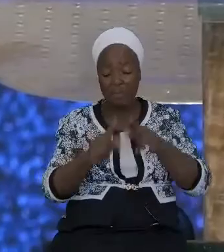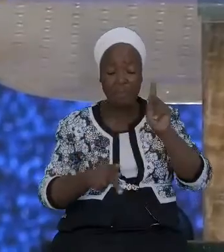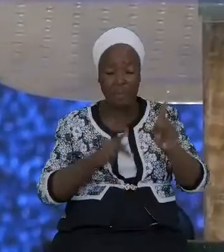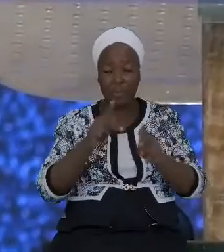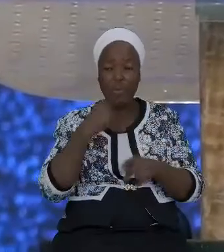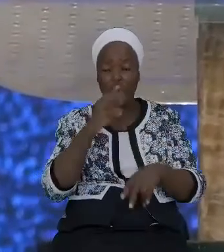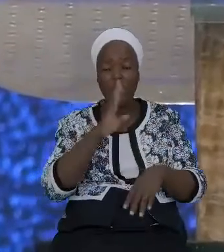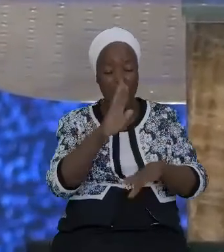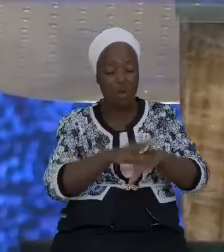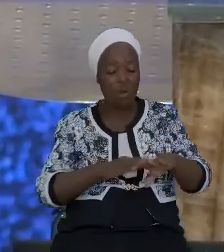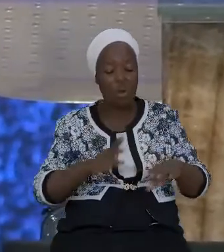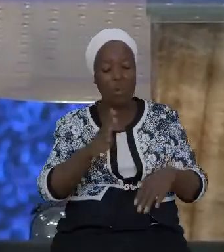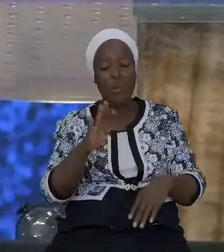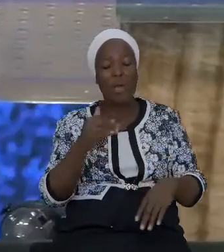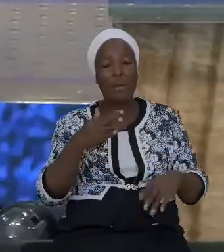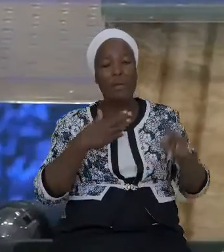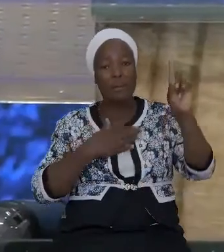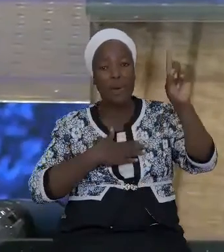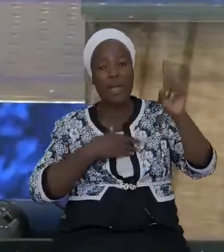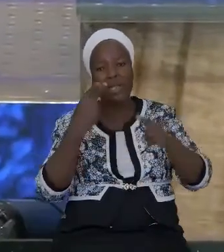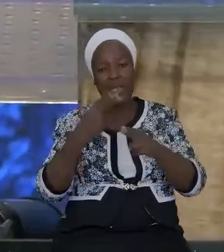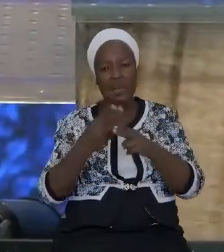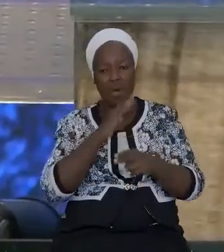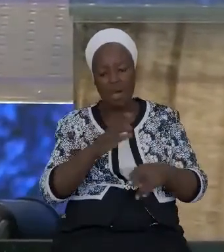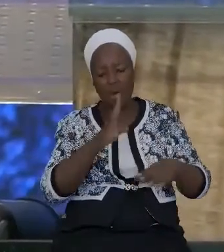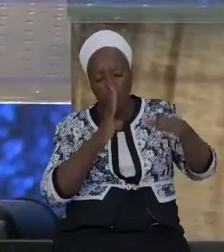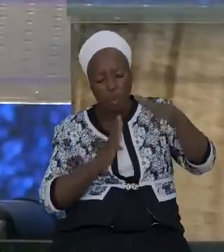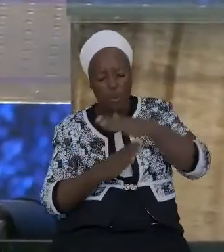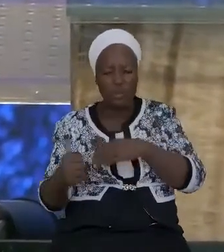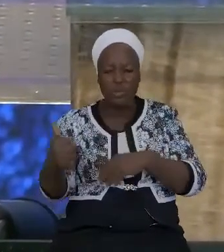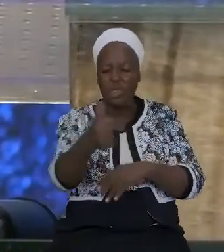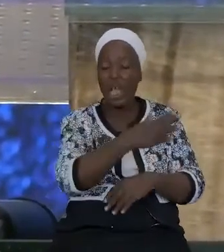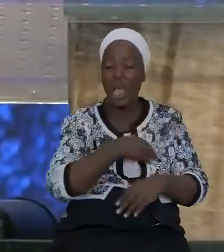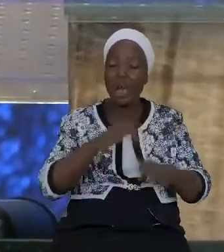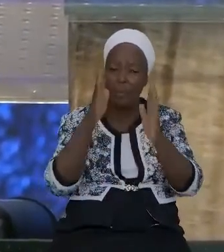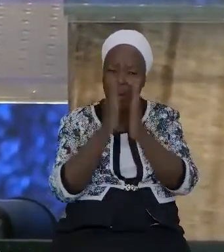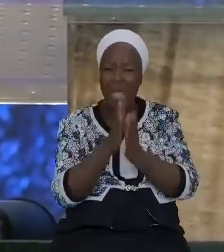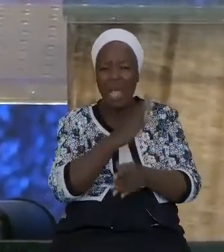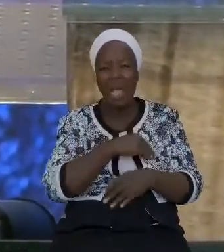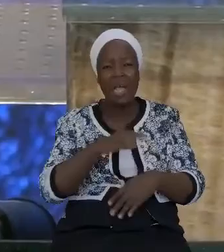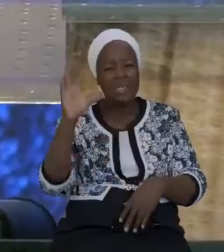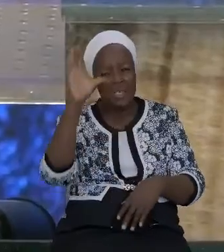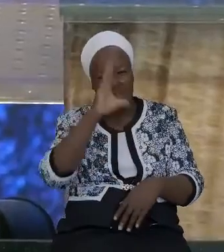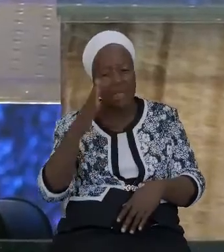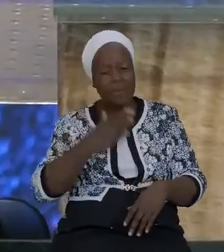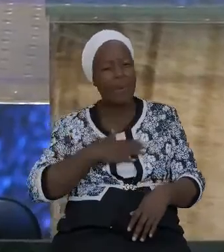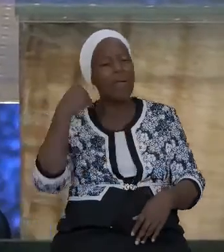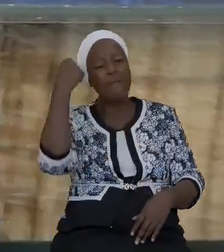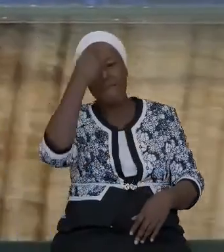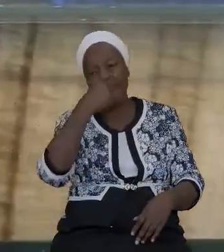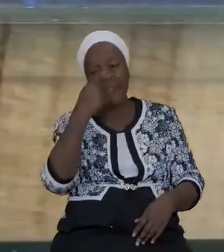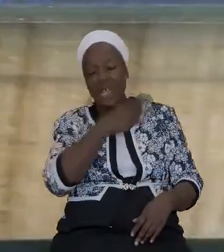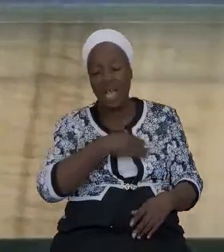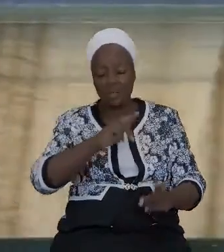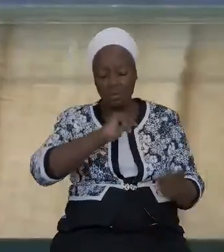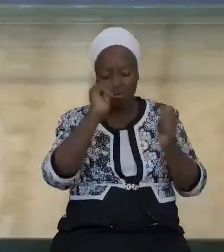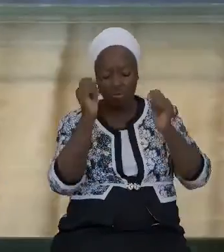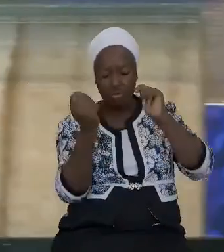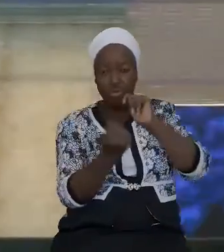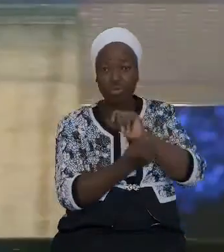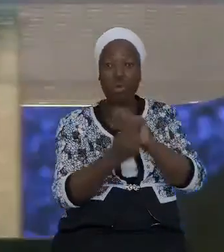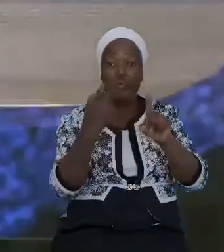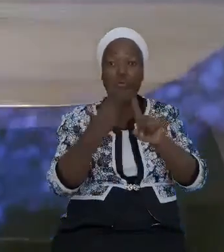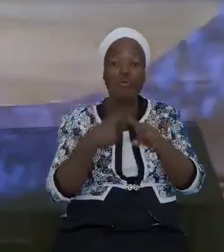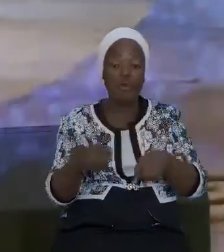humble themselves and pray and seek my face and turn